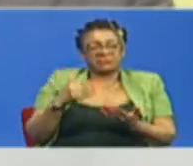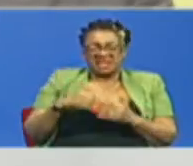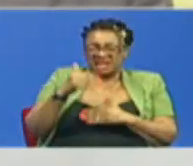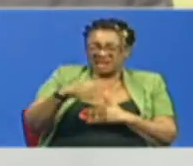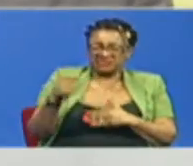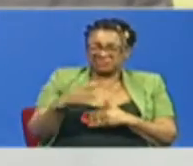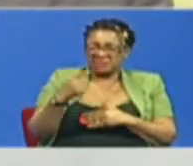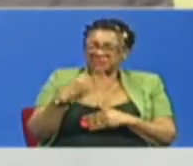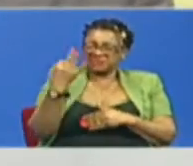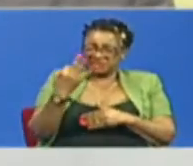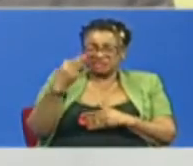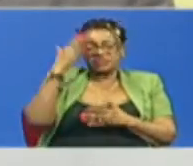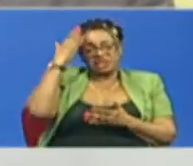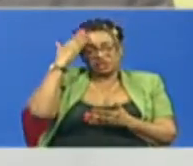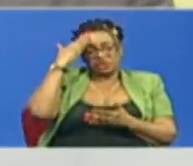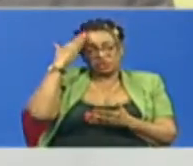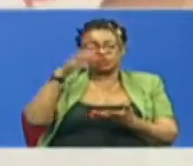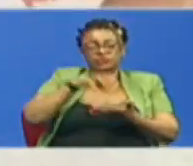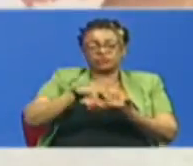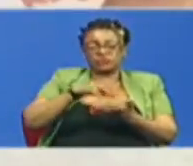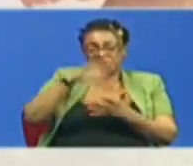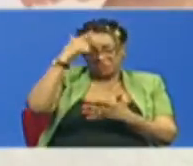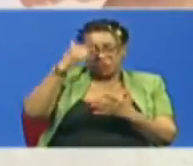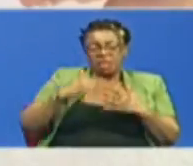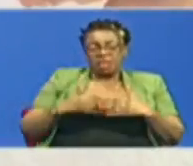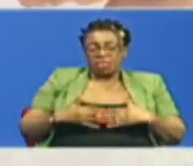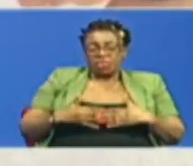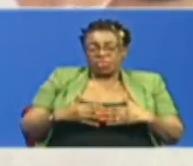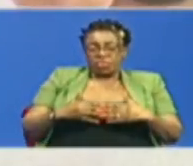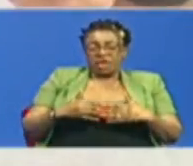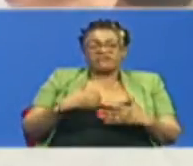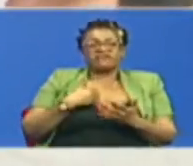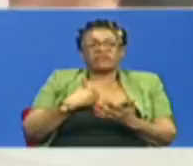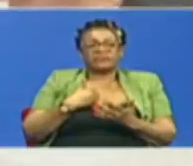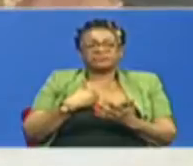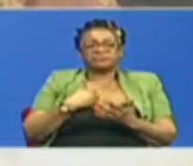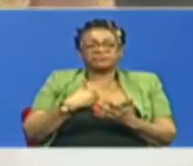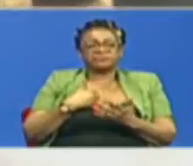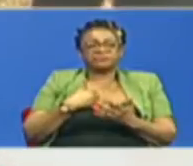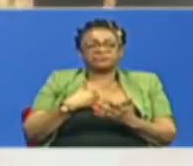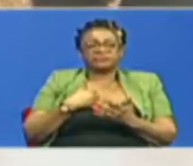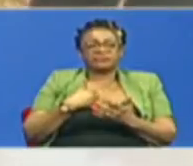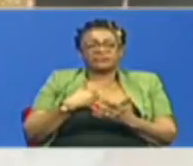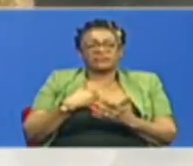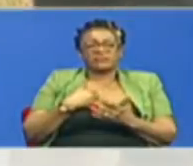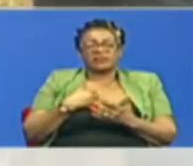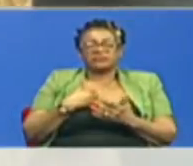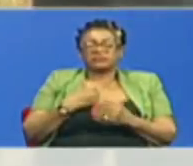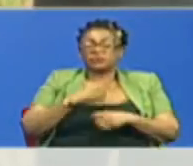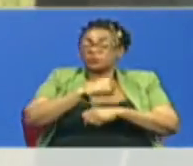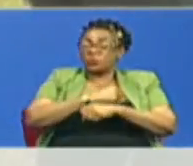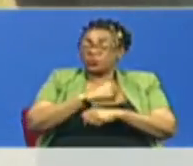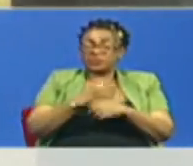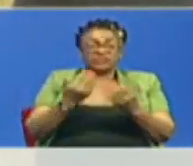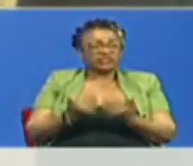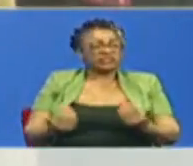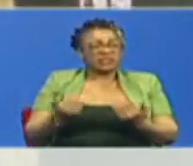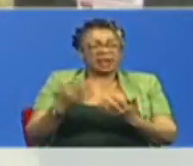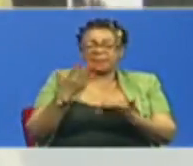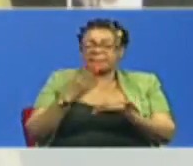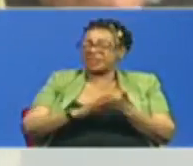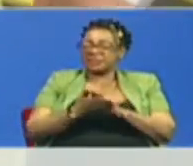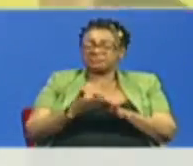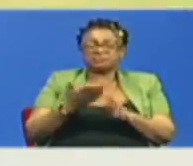because my belly had already come out. Just 2 among hundreds of school-going children who have become part of the teenage